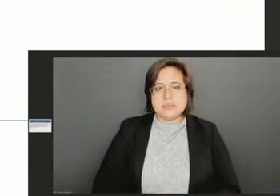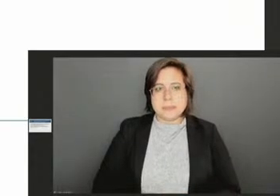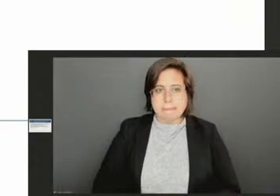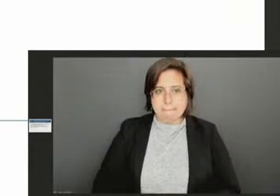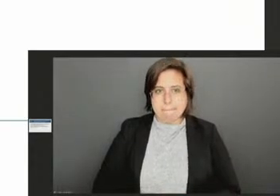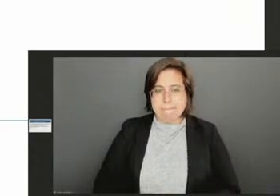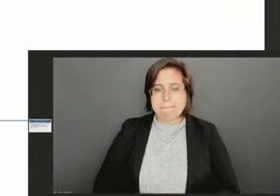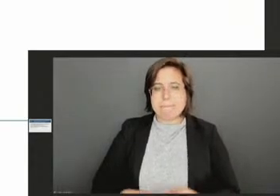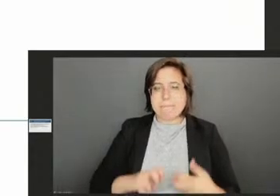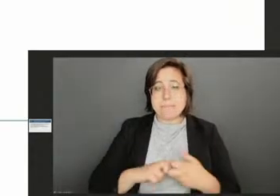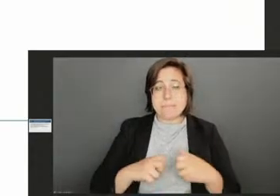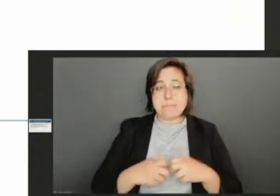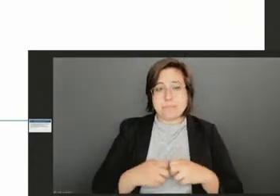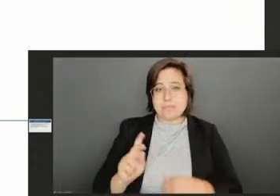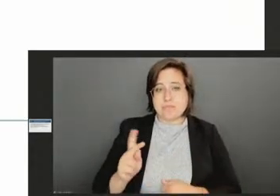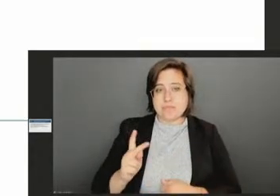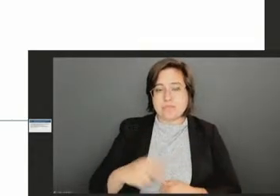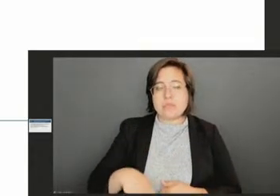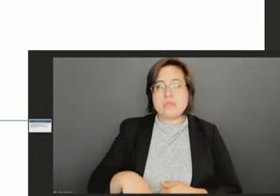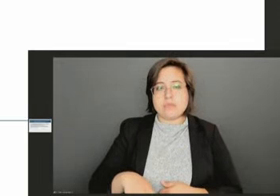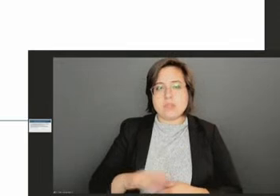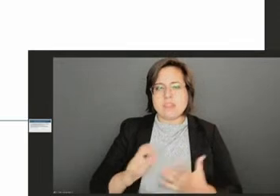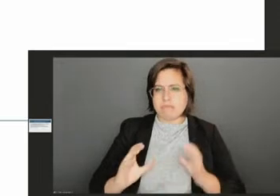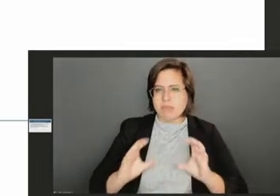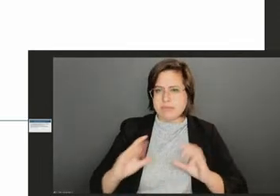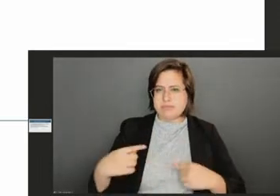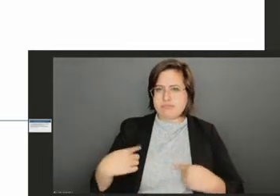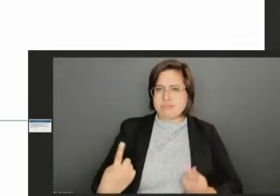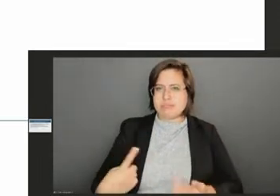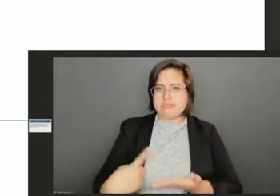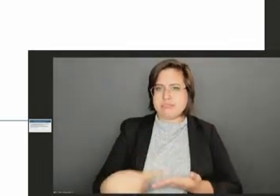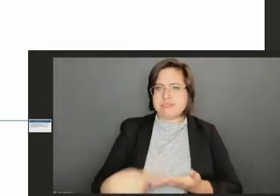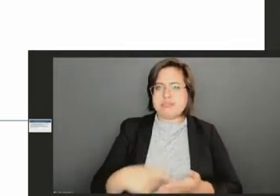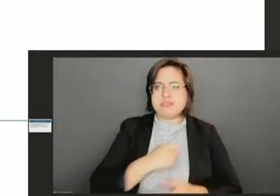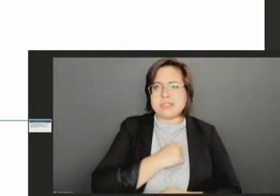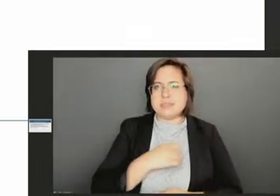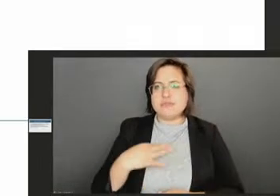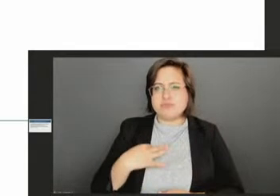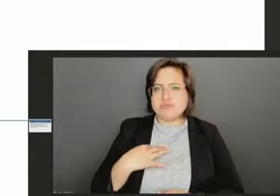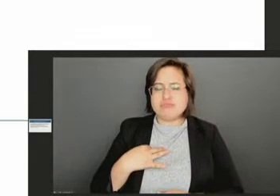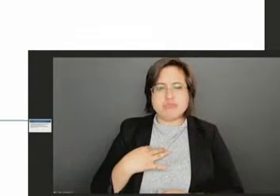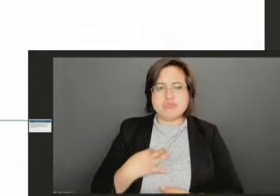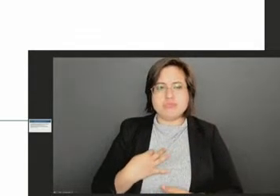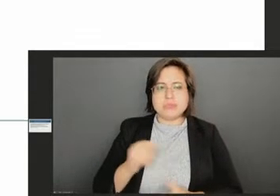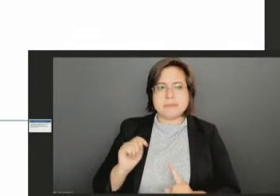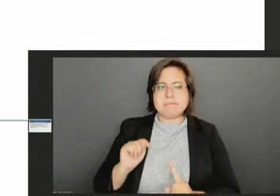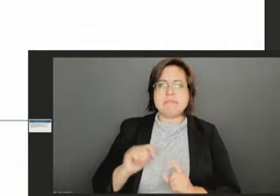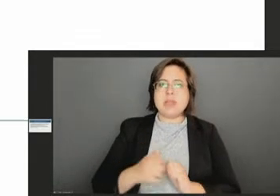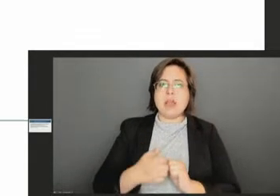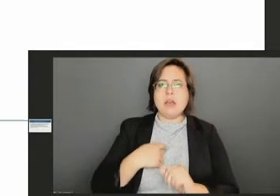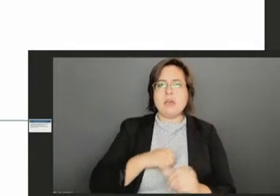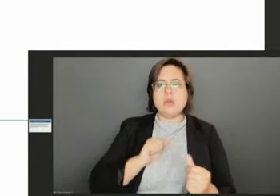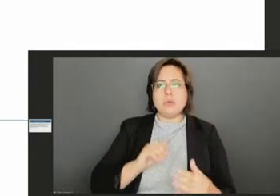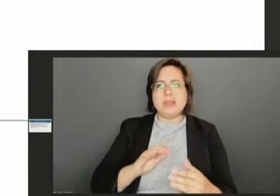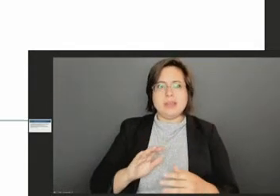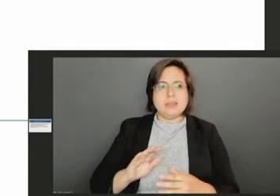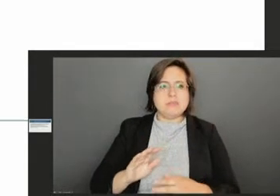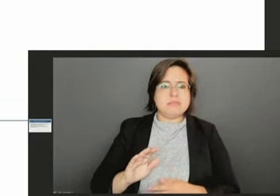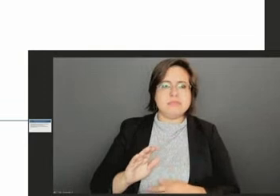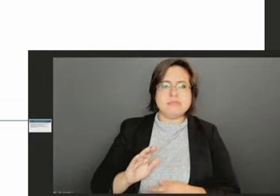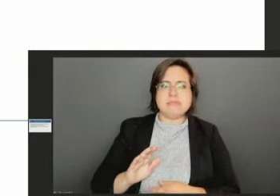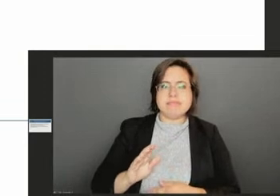is ongoing conversations we've been having at the task force in terms of what are the ways to address the rise of hate incidents